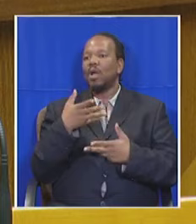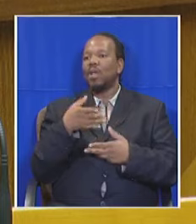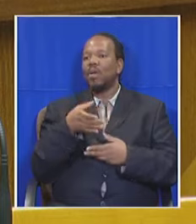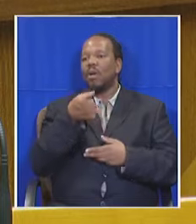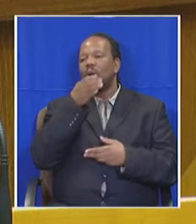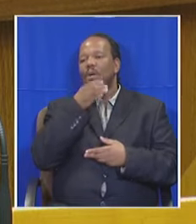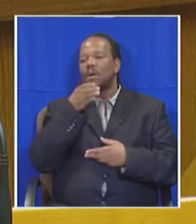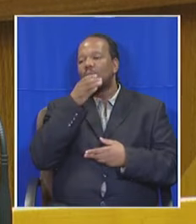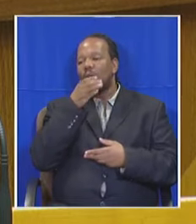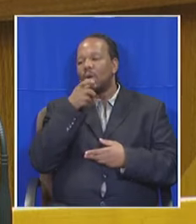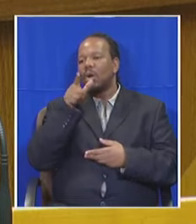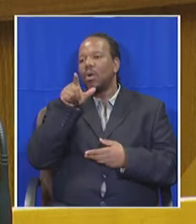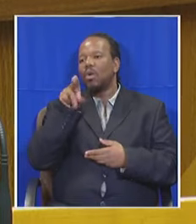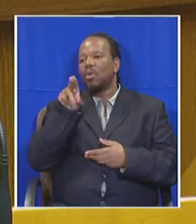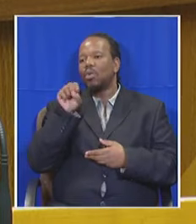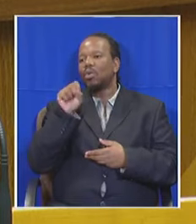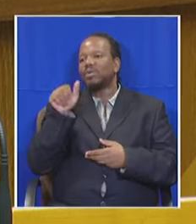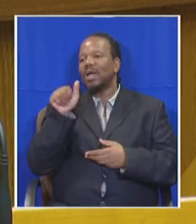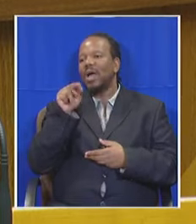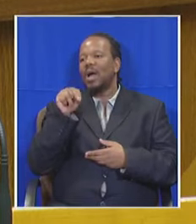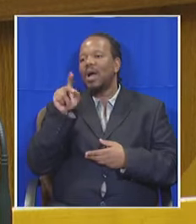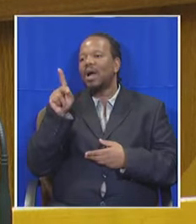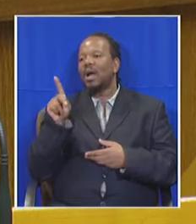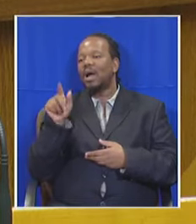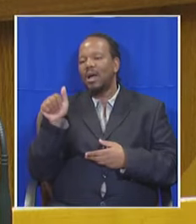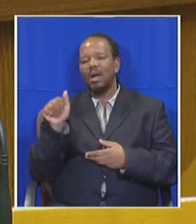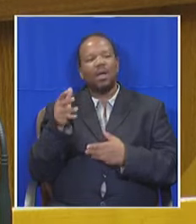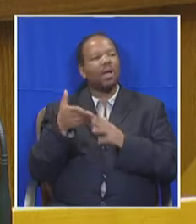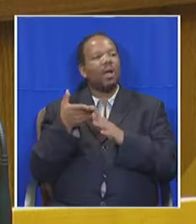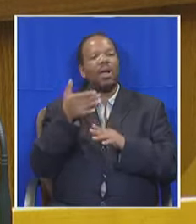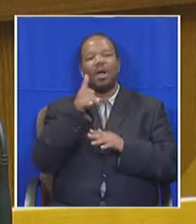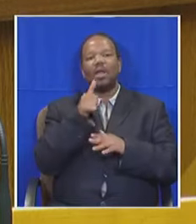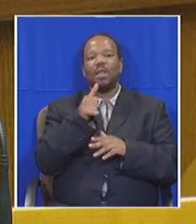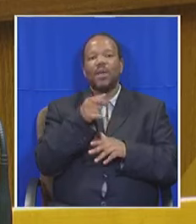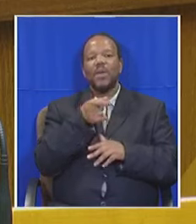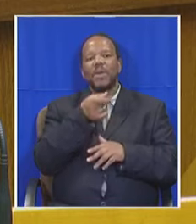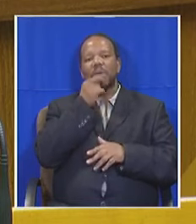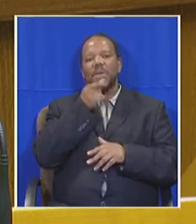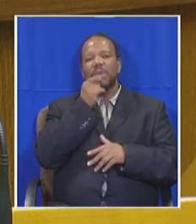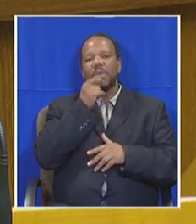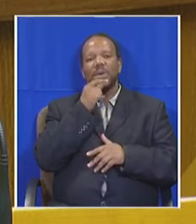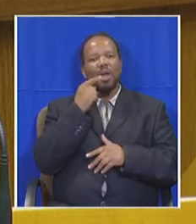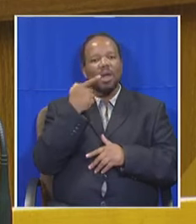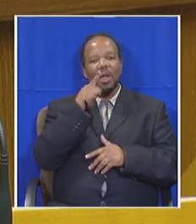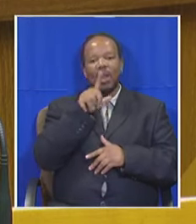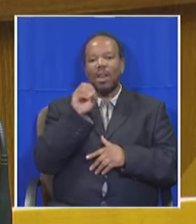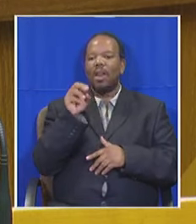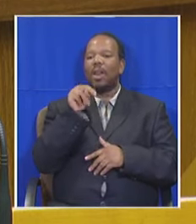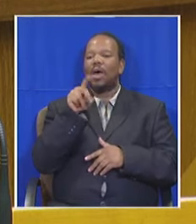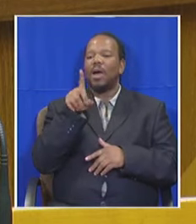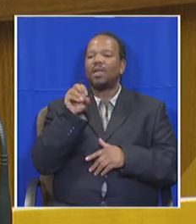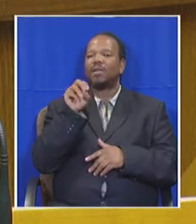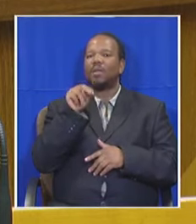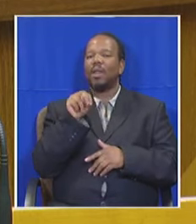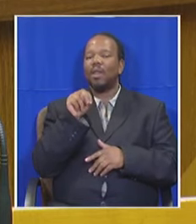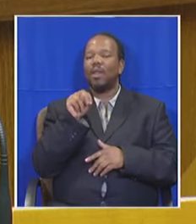and sipping whiskey in London, our young people fought apartheid forces in the street